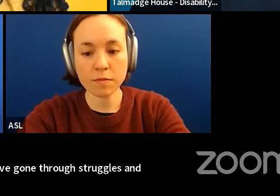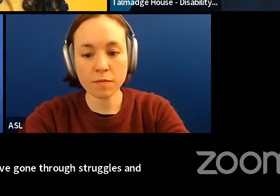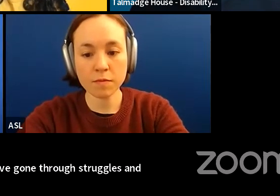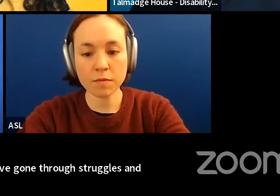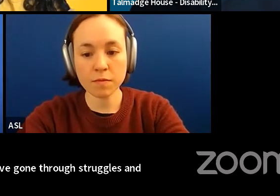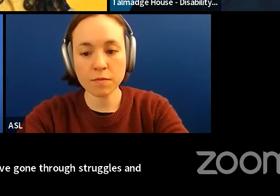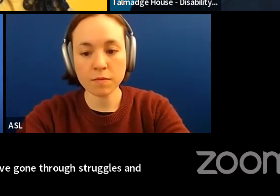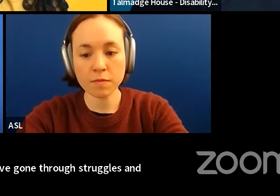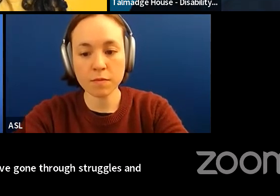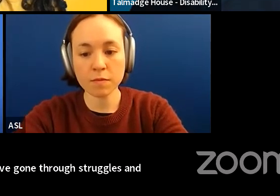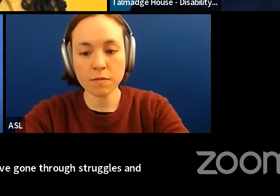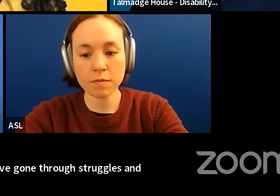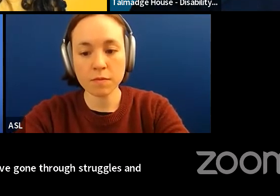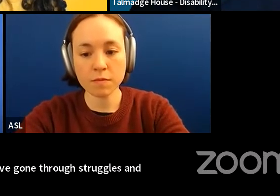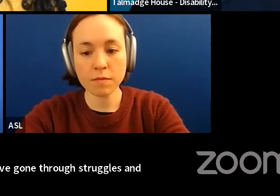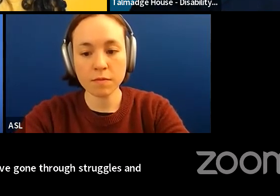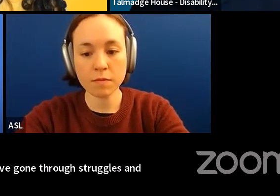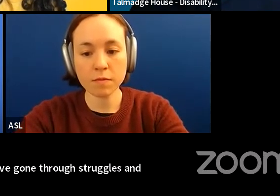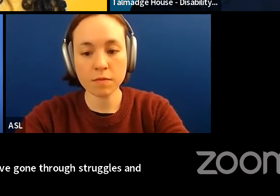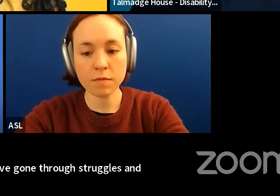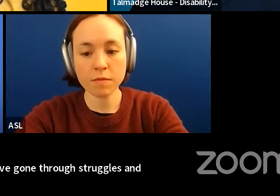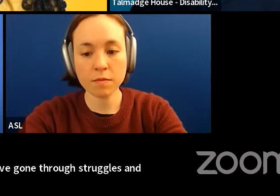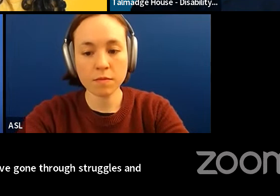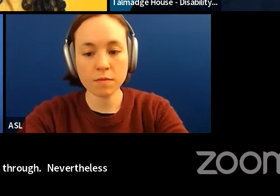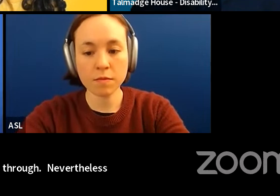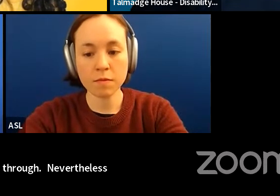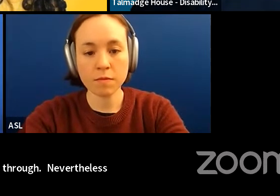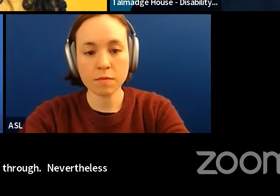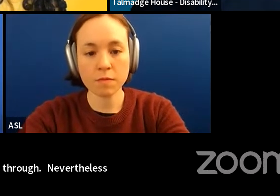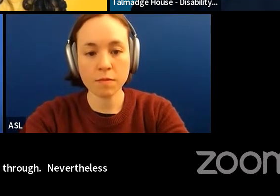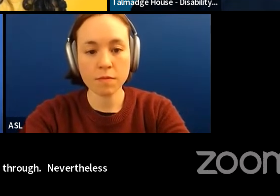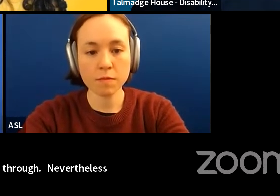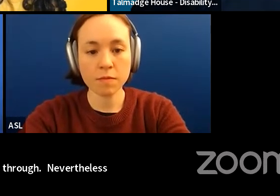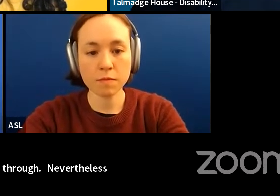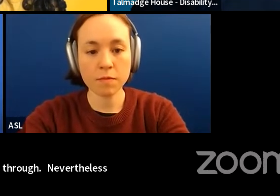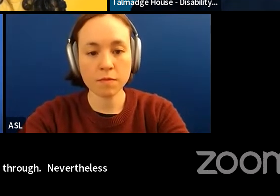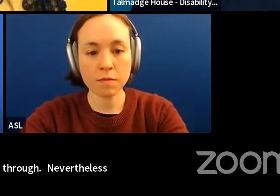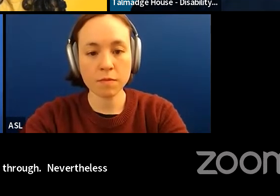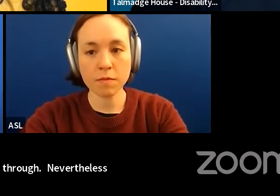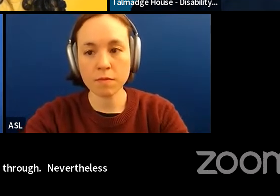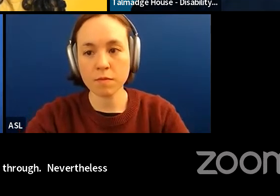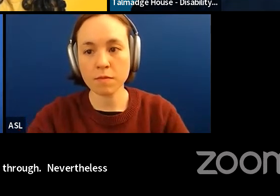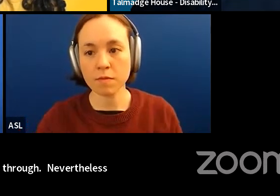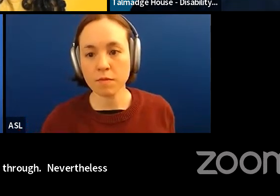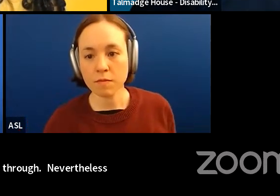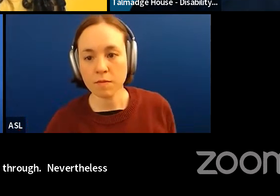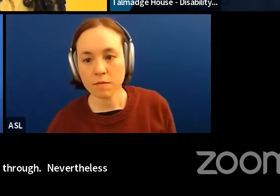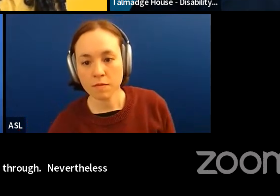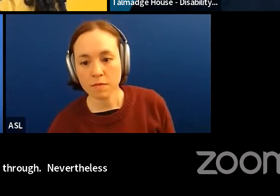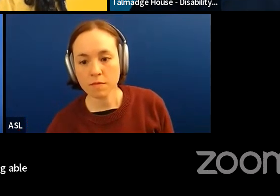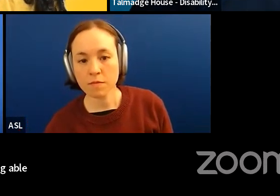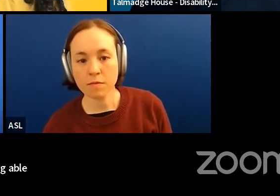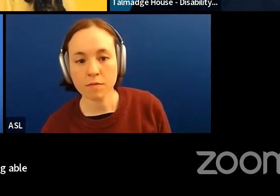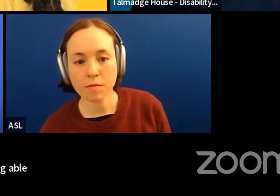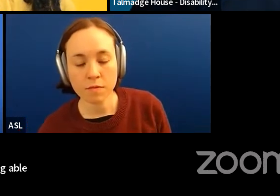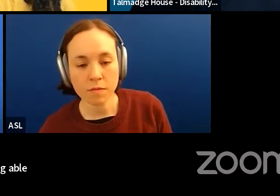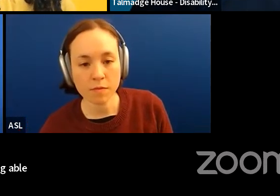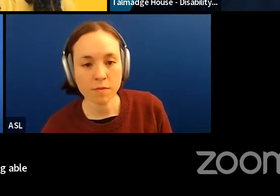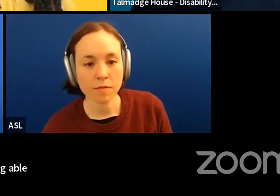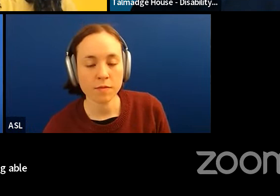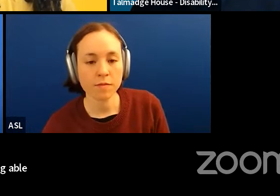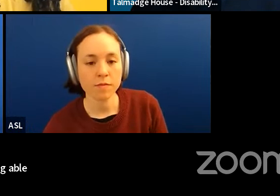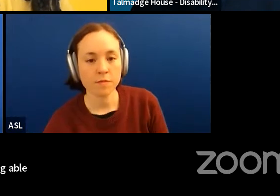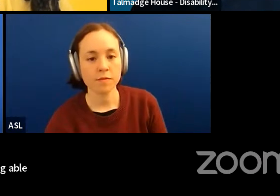Nevertheless, being able to help future young people of my age or younger